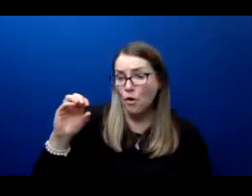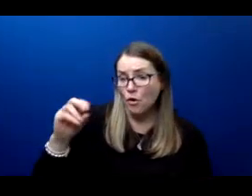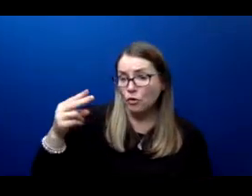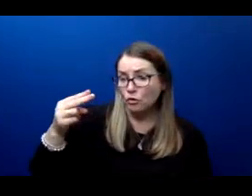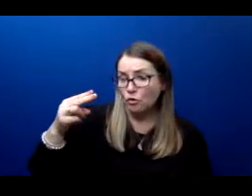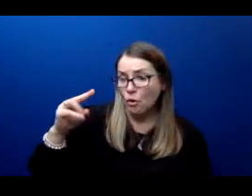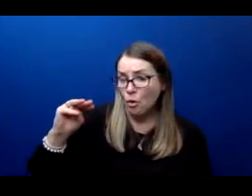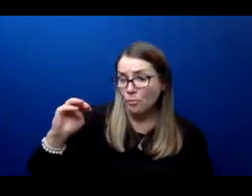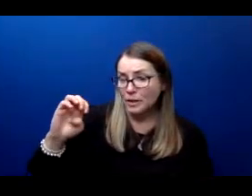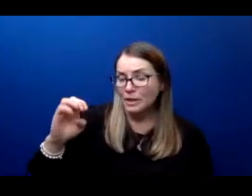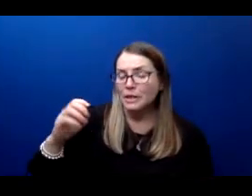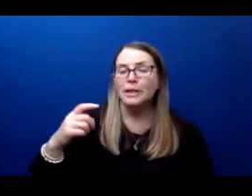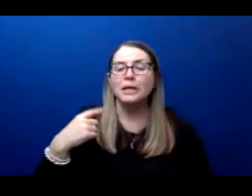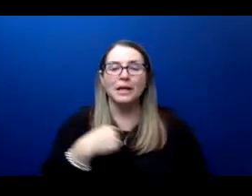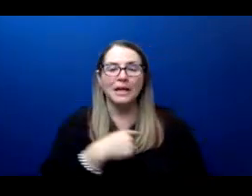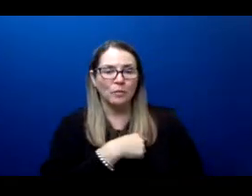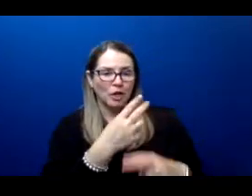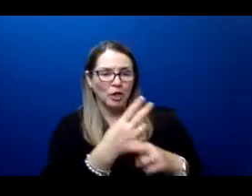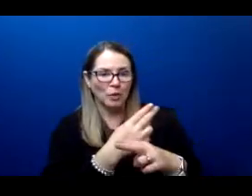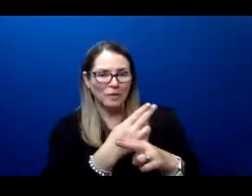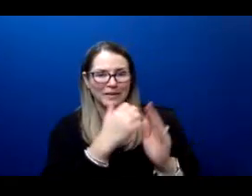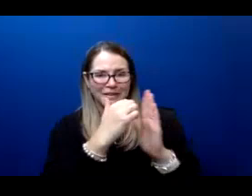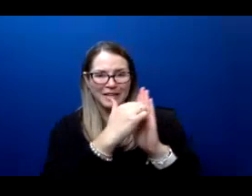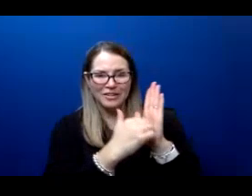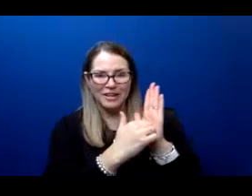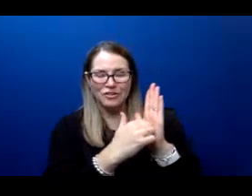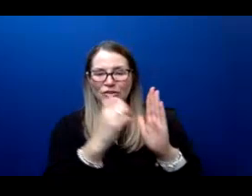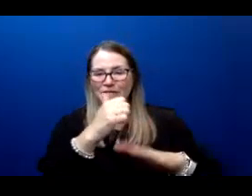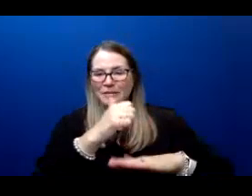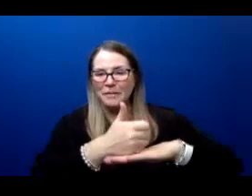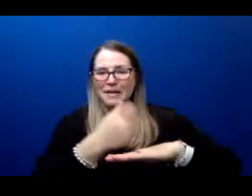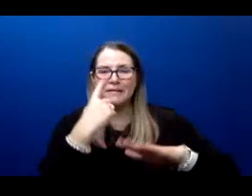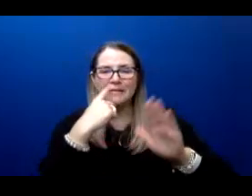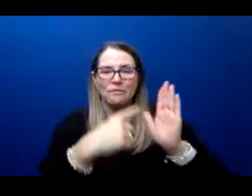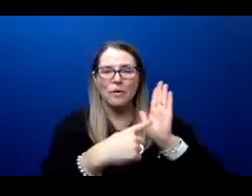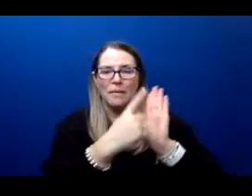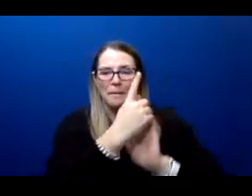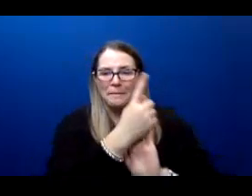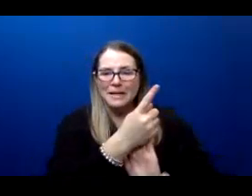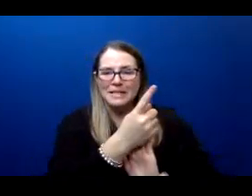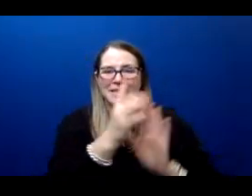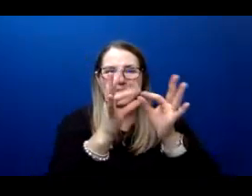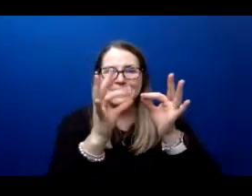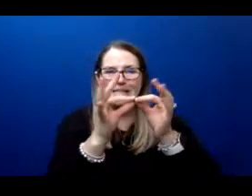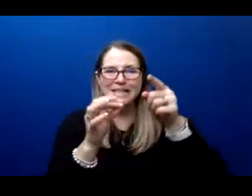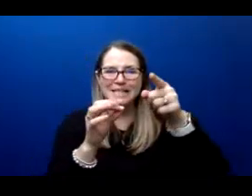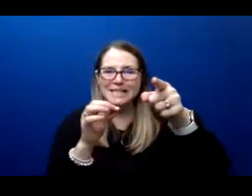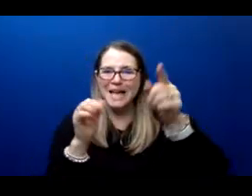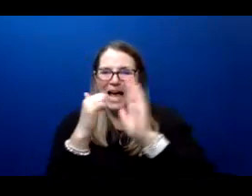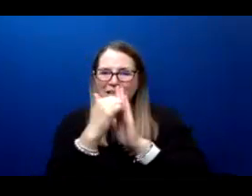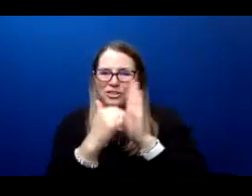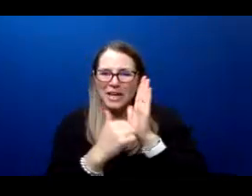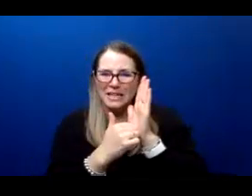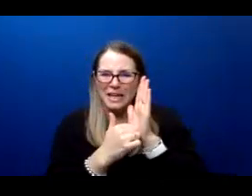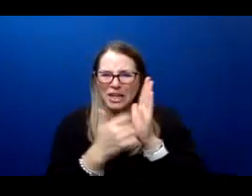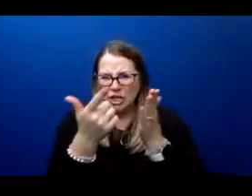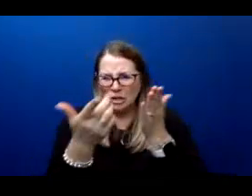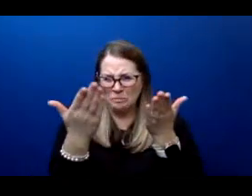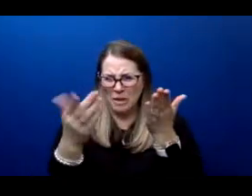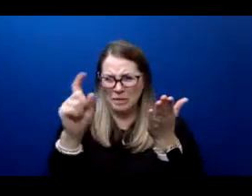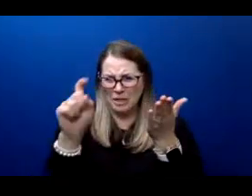using the agenda as the model or as the basis for the minutes, it still says agenda at the top of the draft minutes. So you want to change that